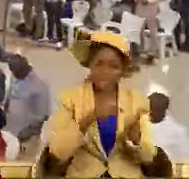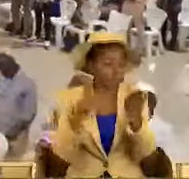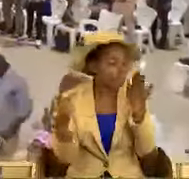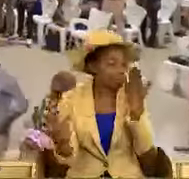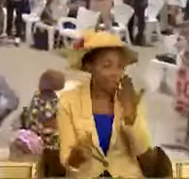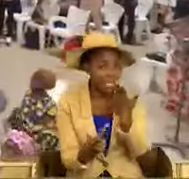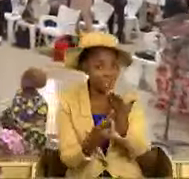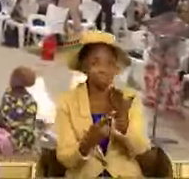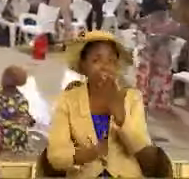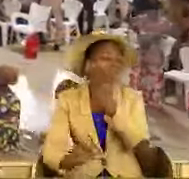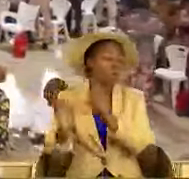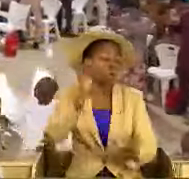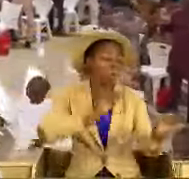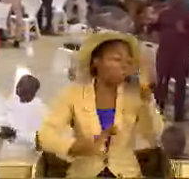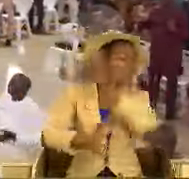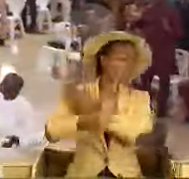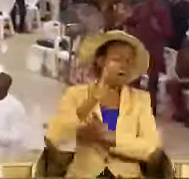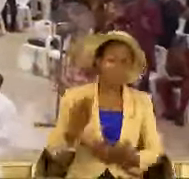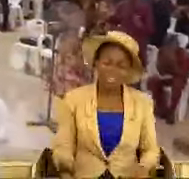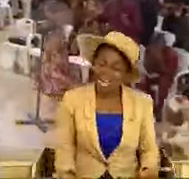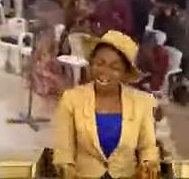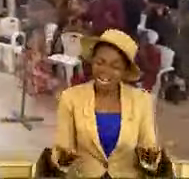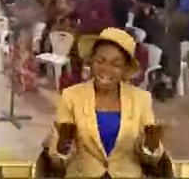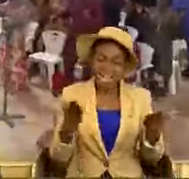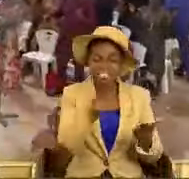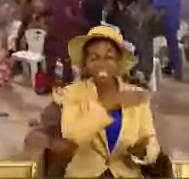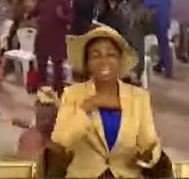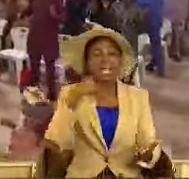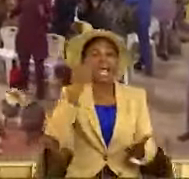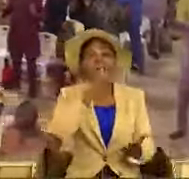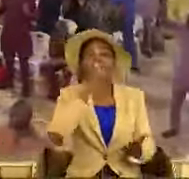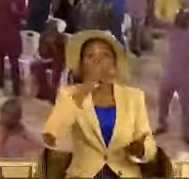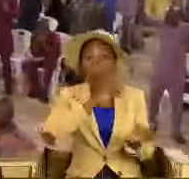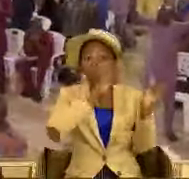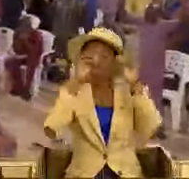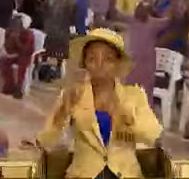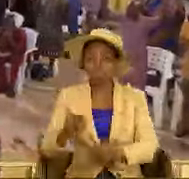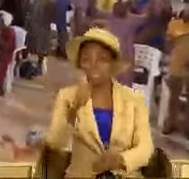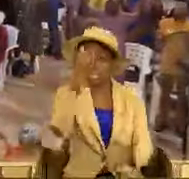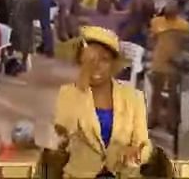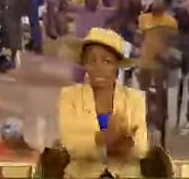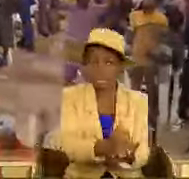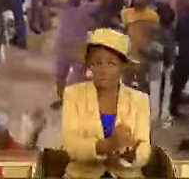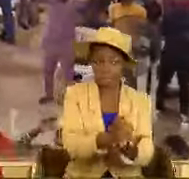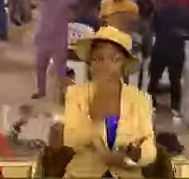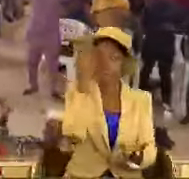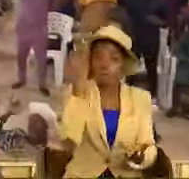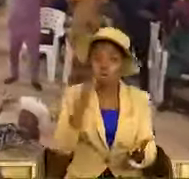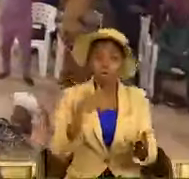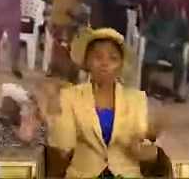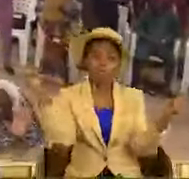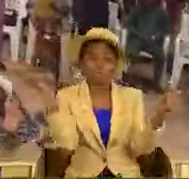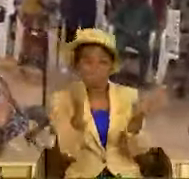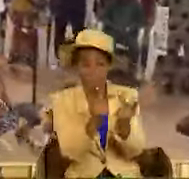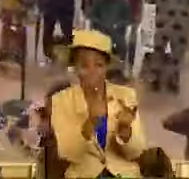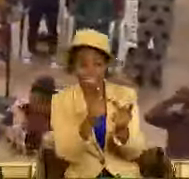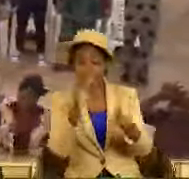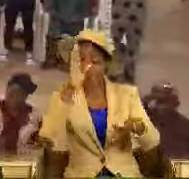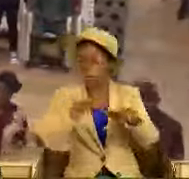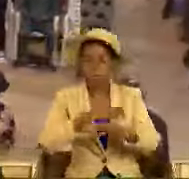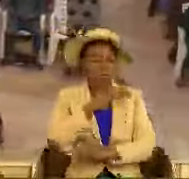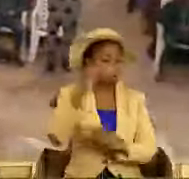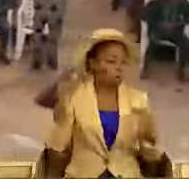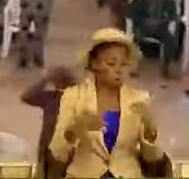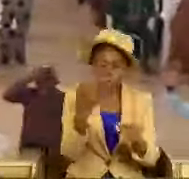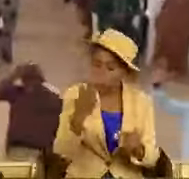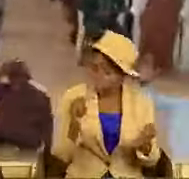Jesus oh God arise and put your seal of perfection on all the prayers have prayed in